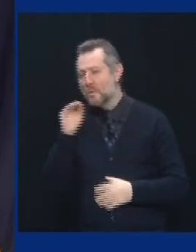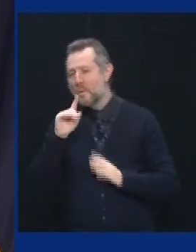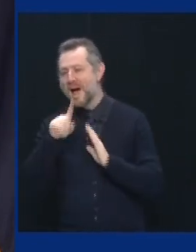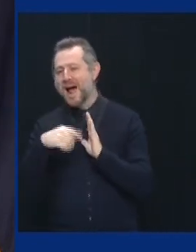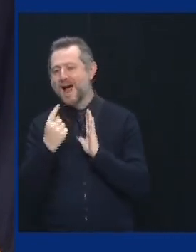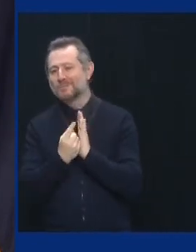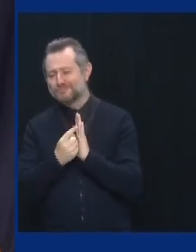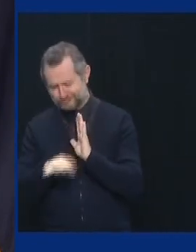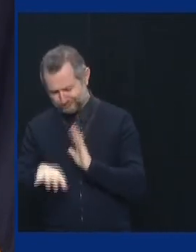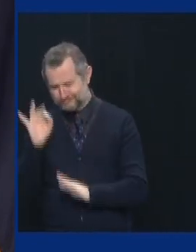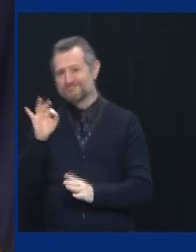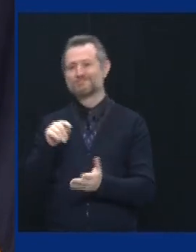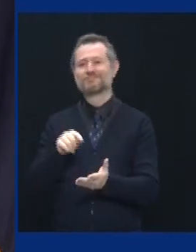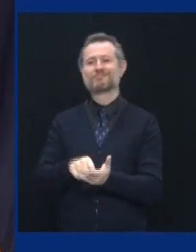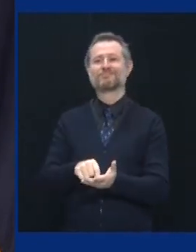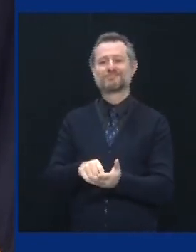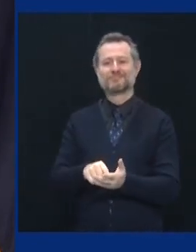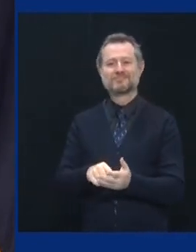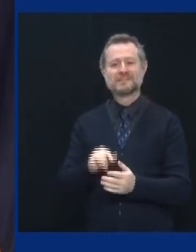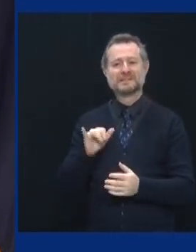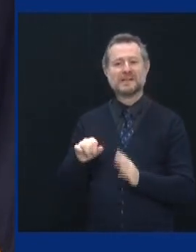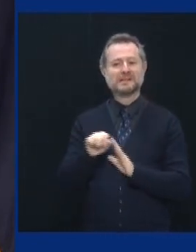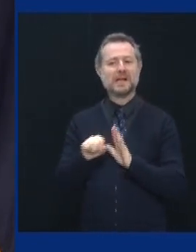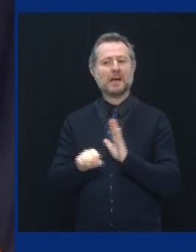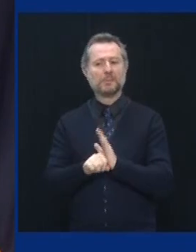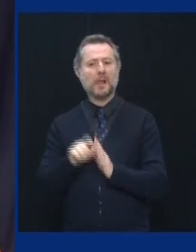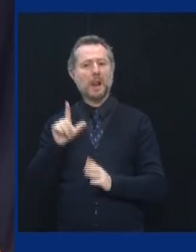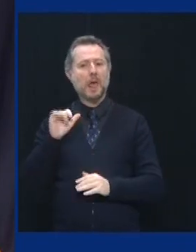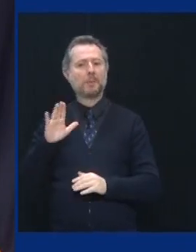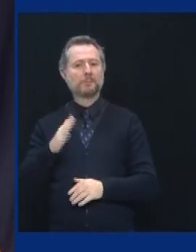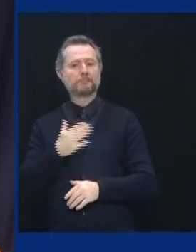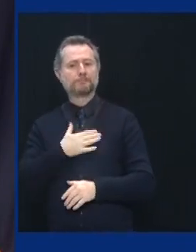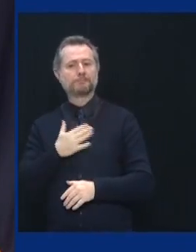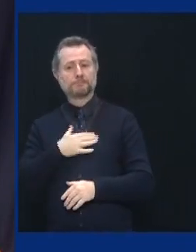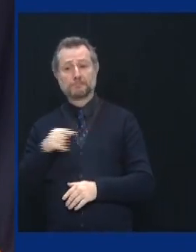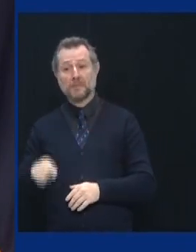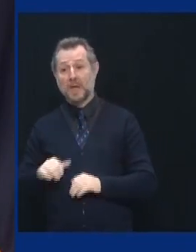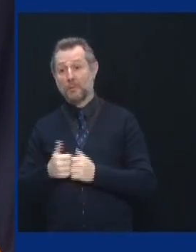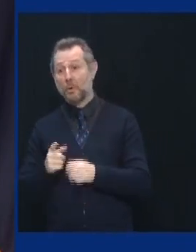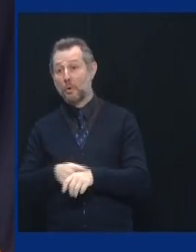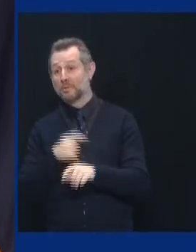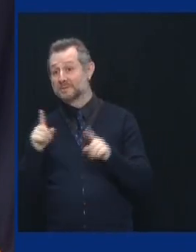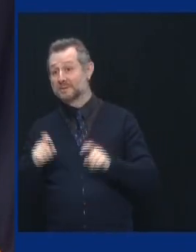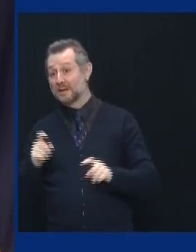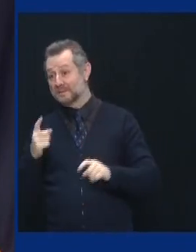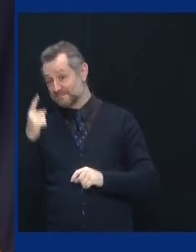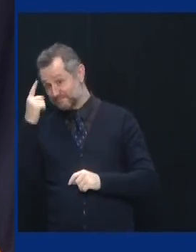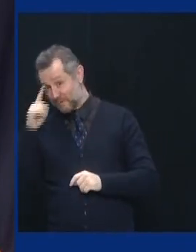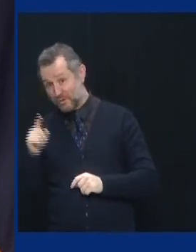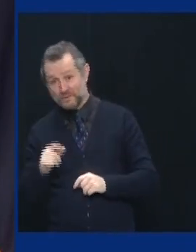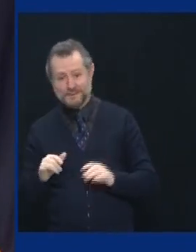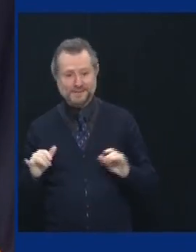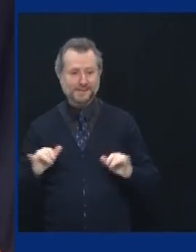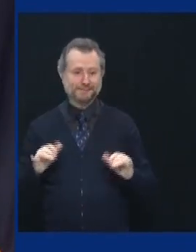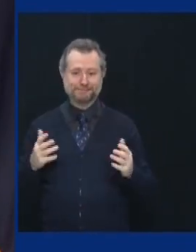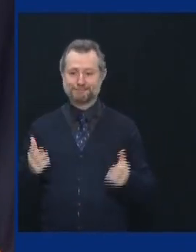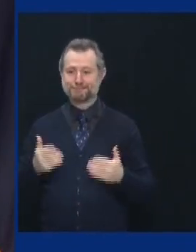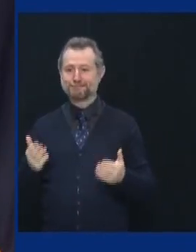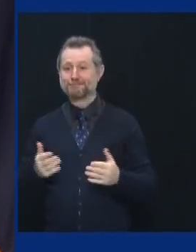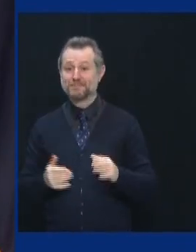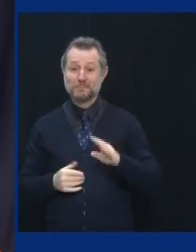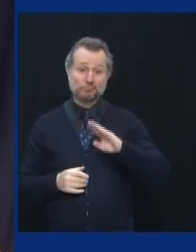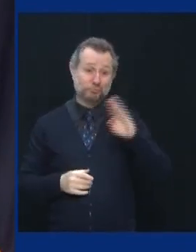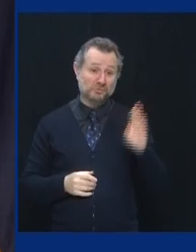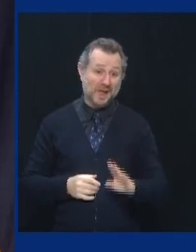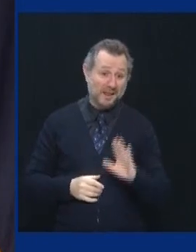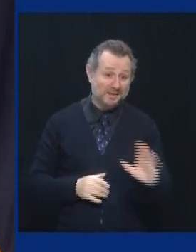lab. I don't know how long the tests take for the Brazilian strain